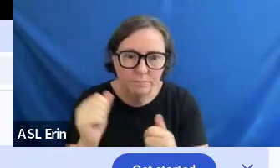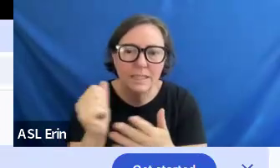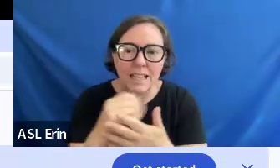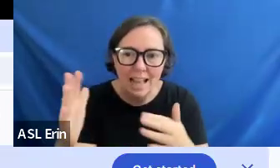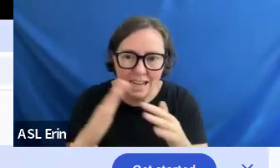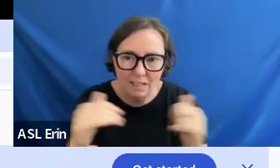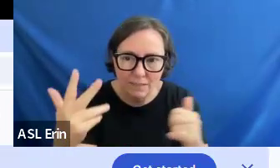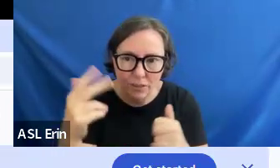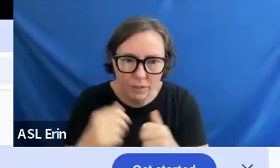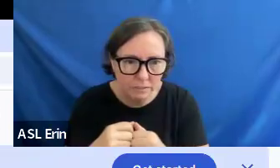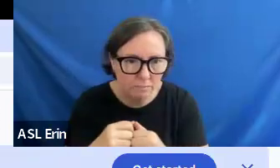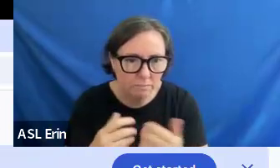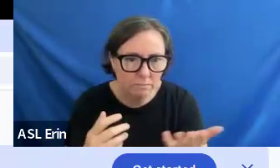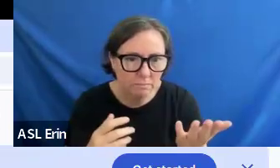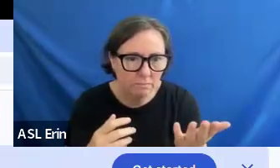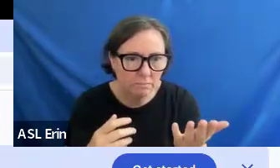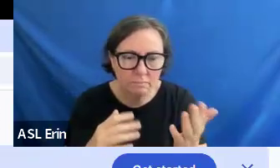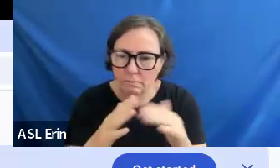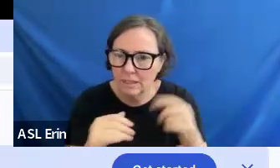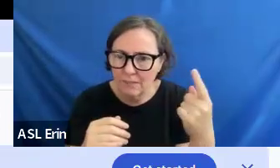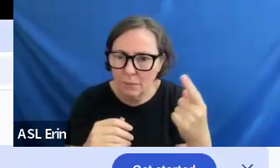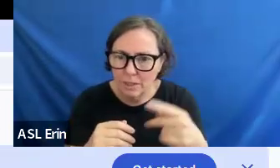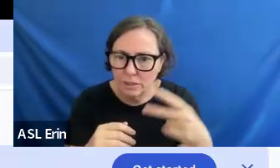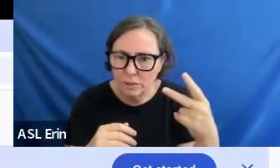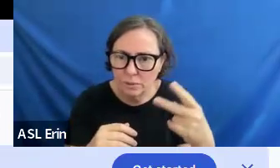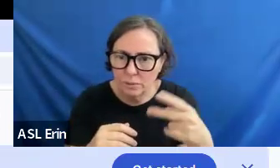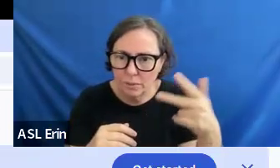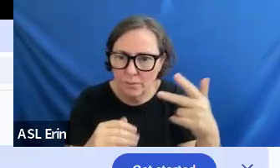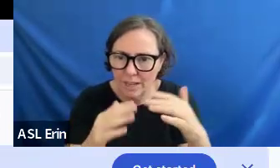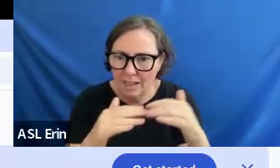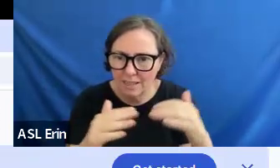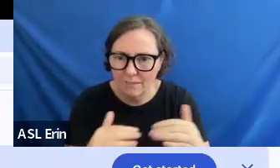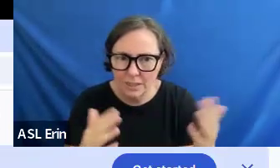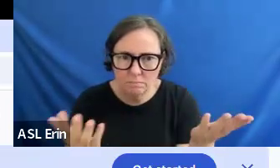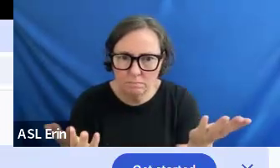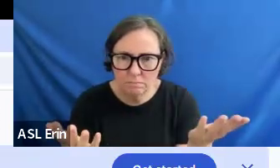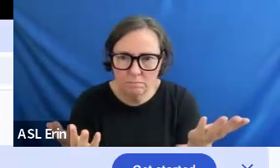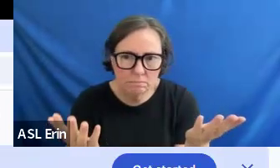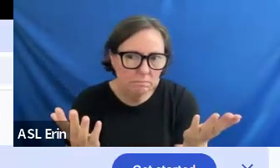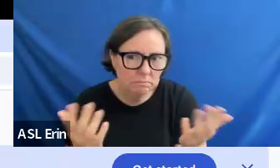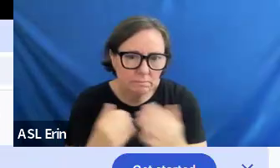3. So you just heard heading level 1, heading level 2, heading level 3.